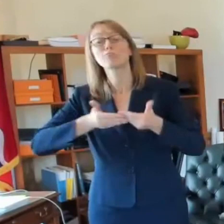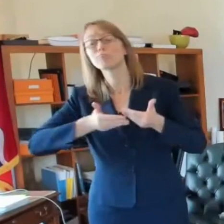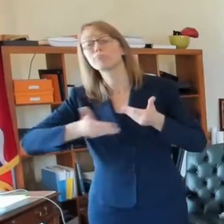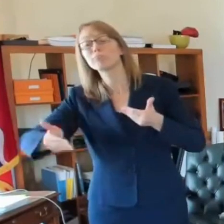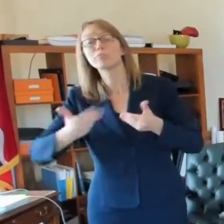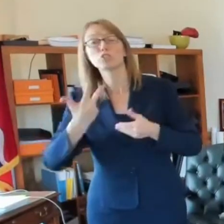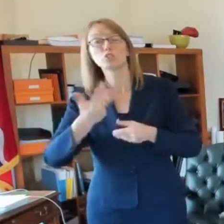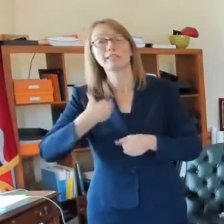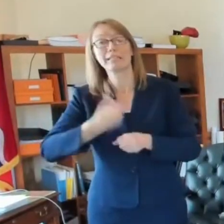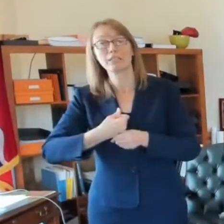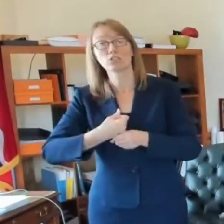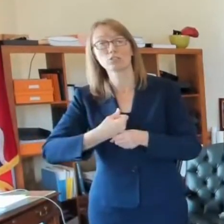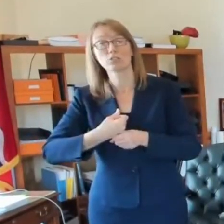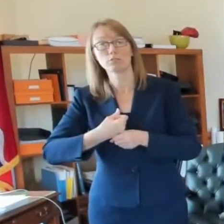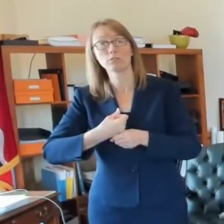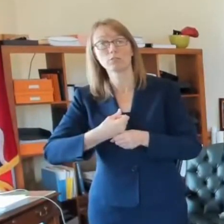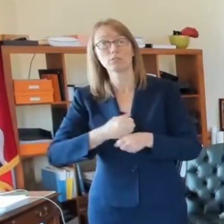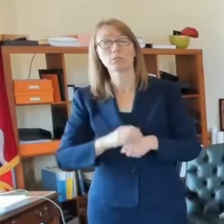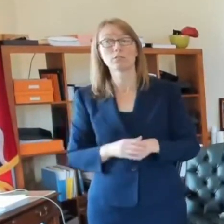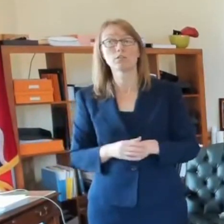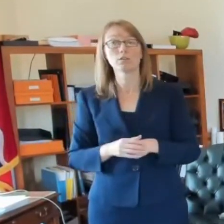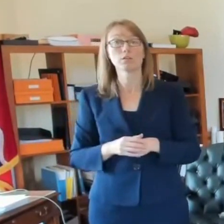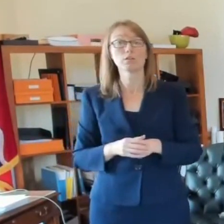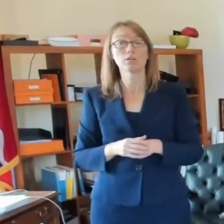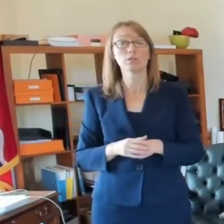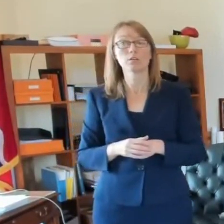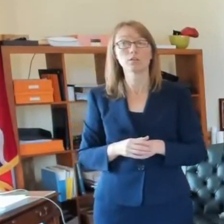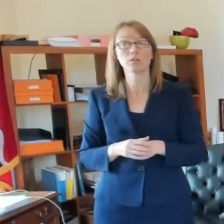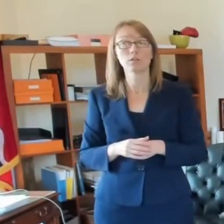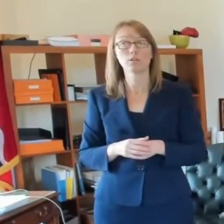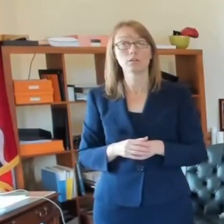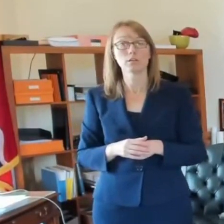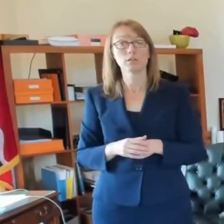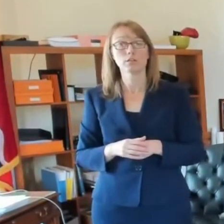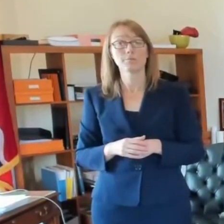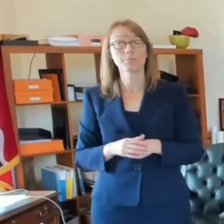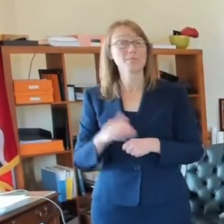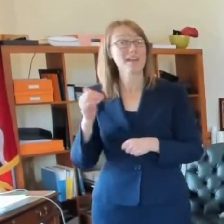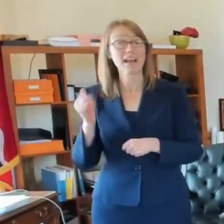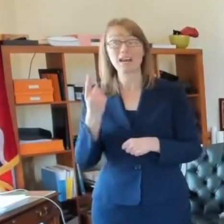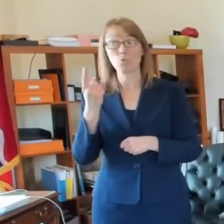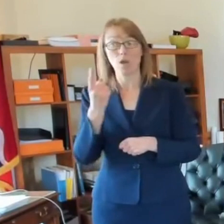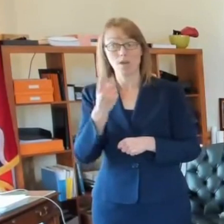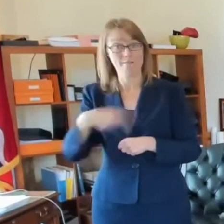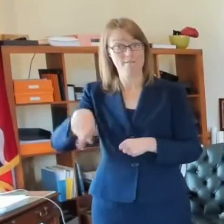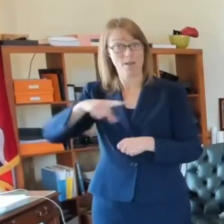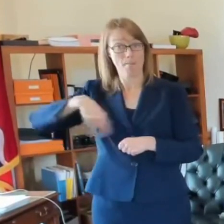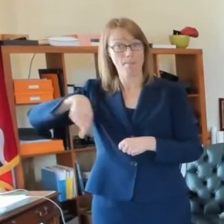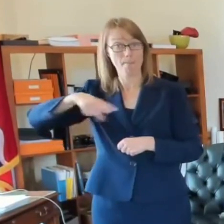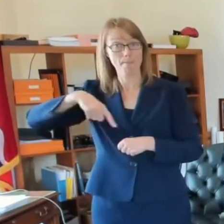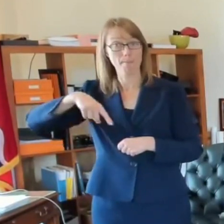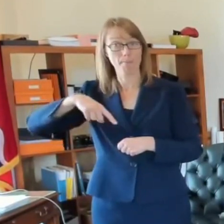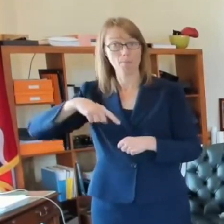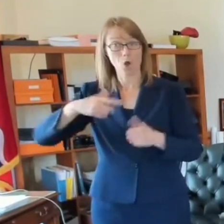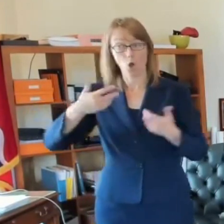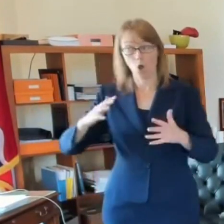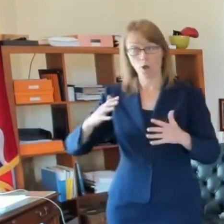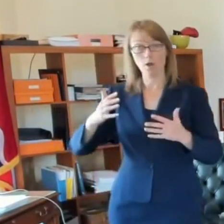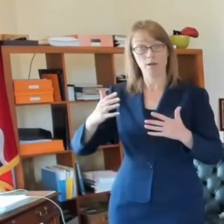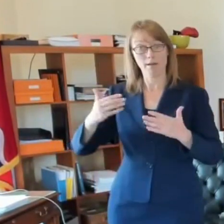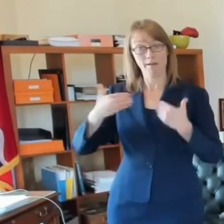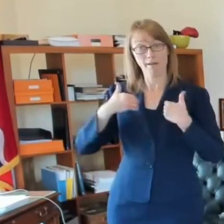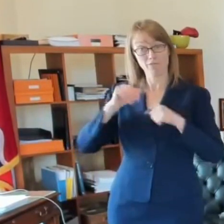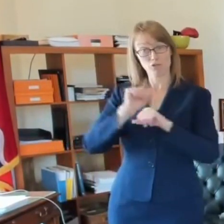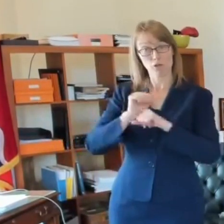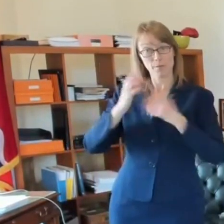Let's call it 3 years. So any of those individuals, people who work here now or people who come to